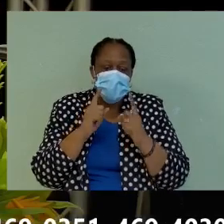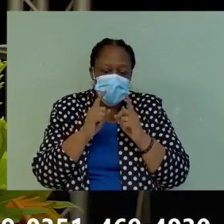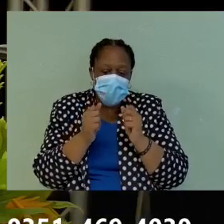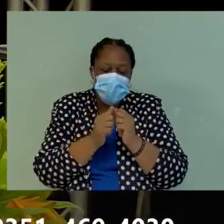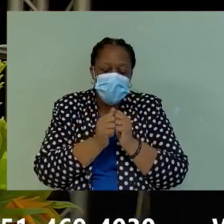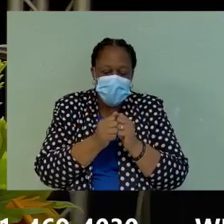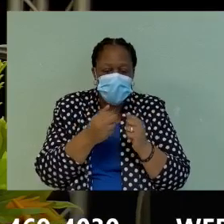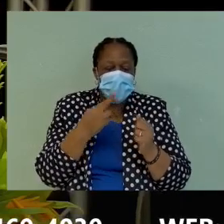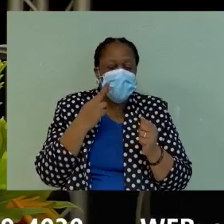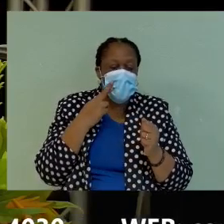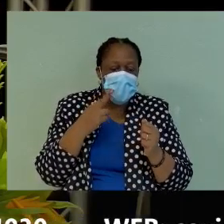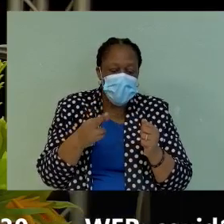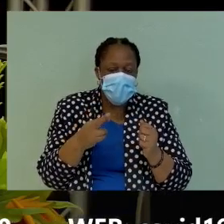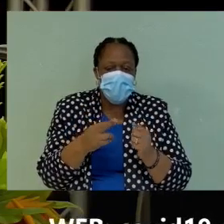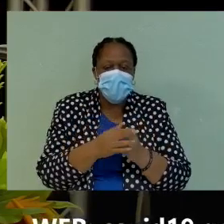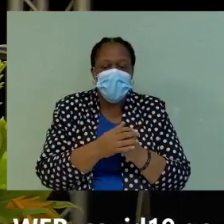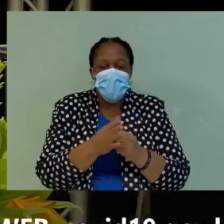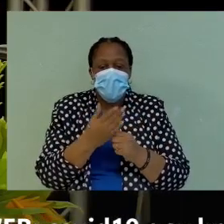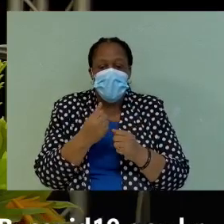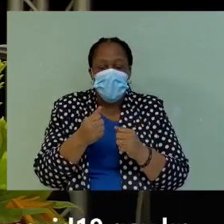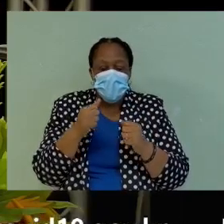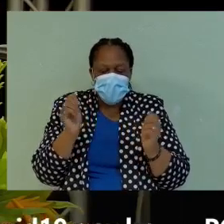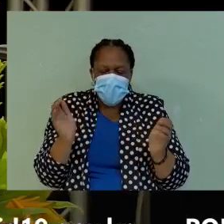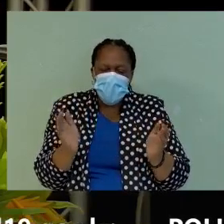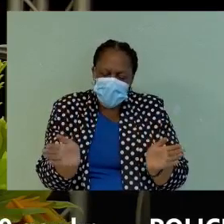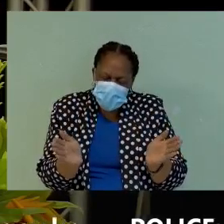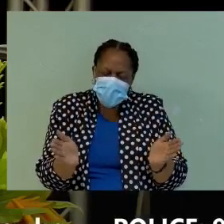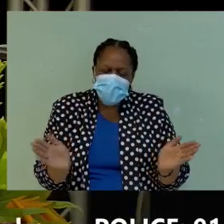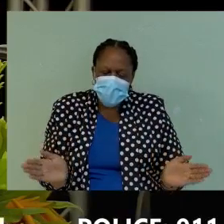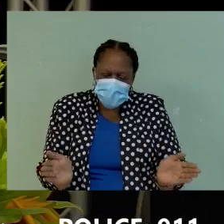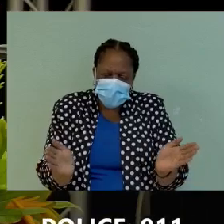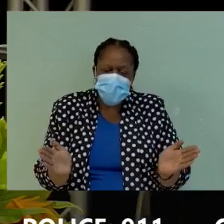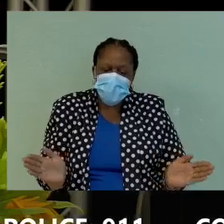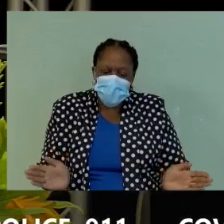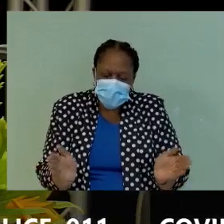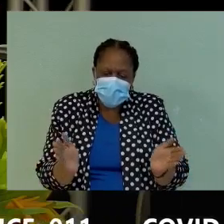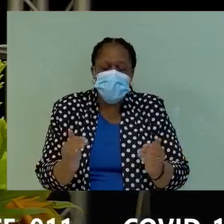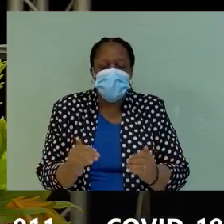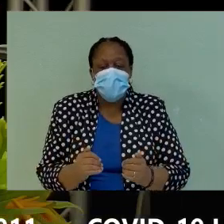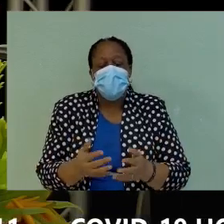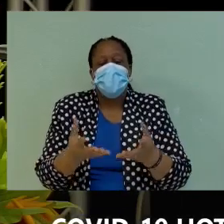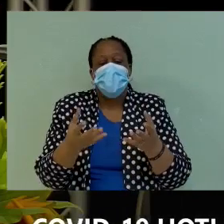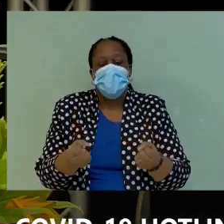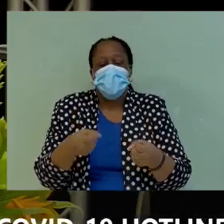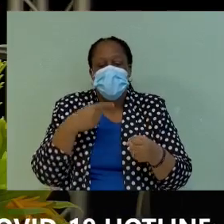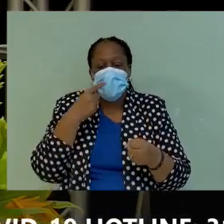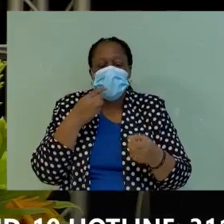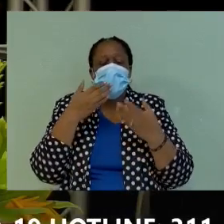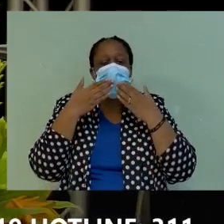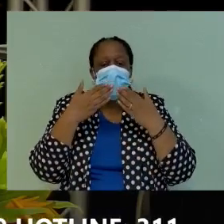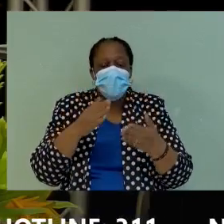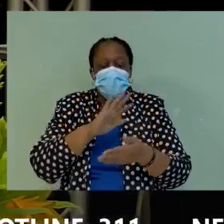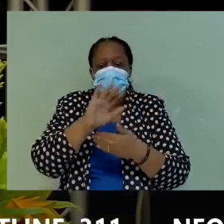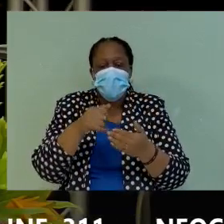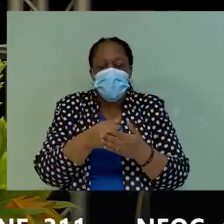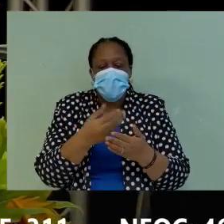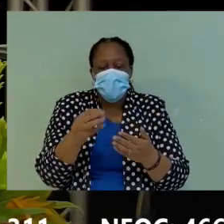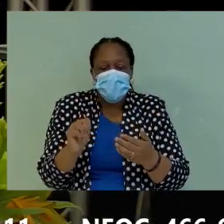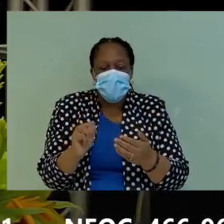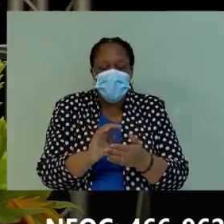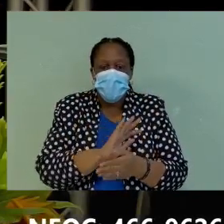emotional strength and support to push on every day in the midst of adversity, I say thank you. To all those who dragged my name